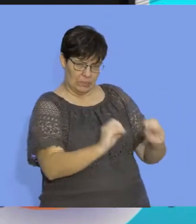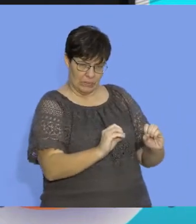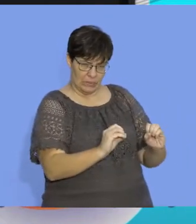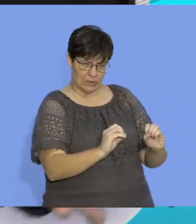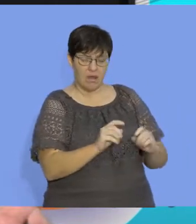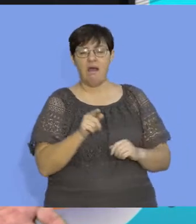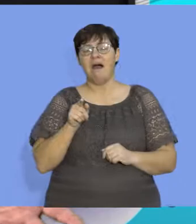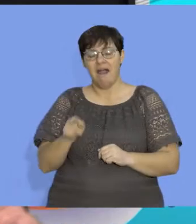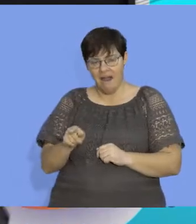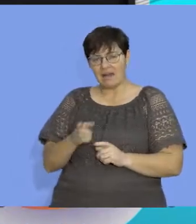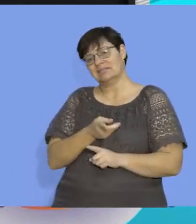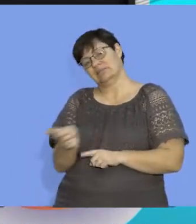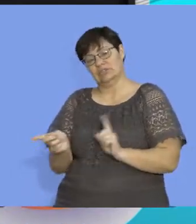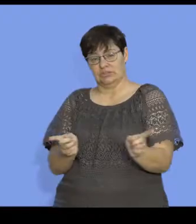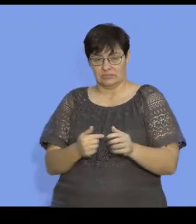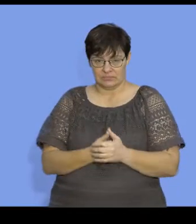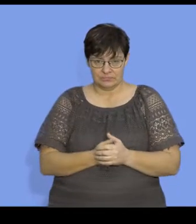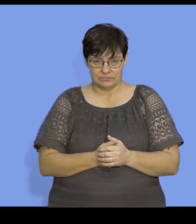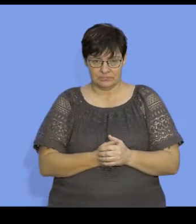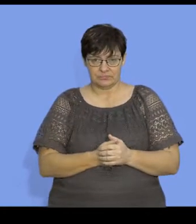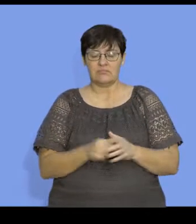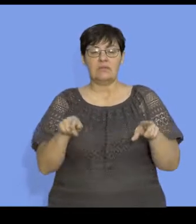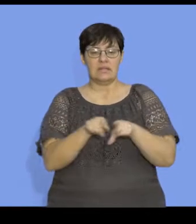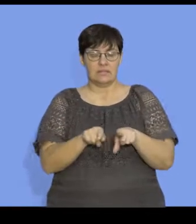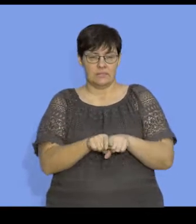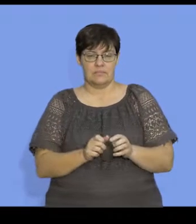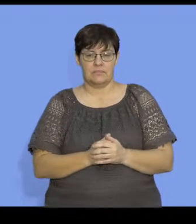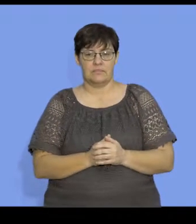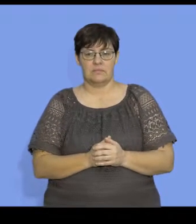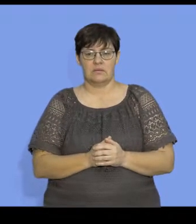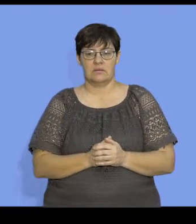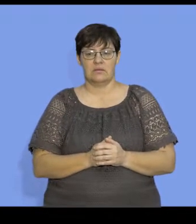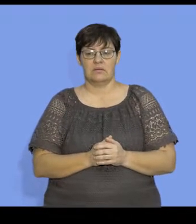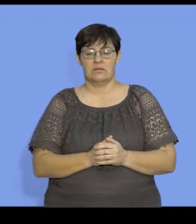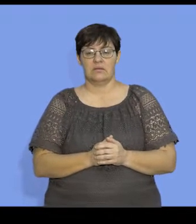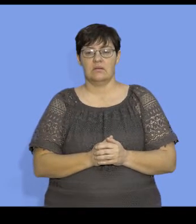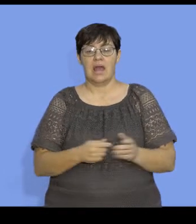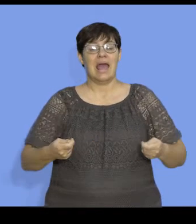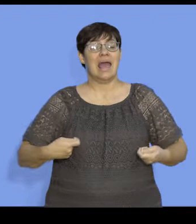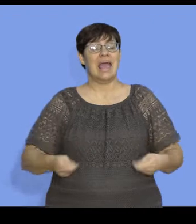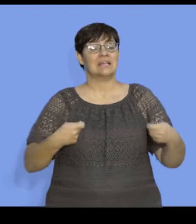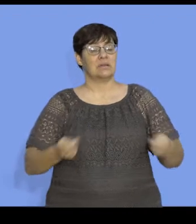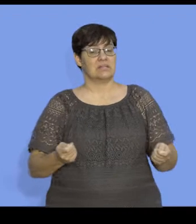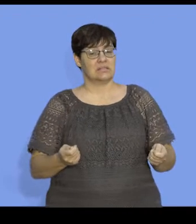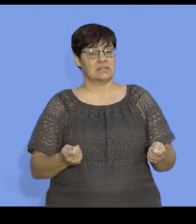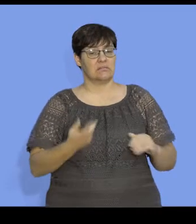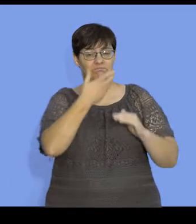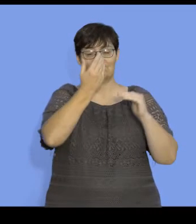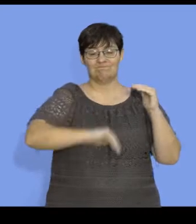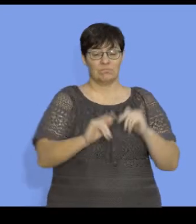certainly you're going nowhere. Also, which expenses need to be